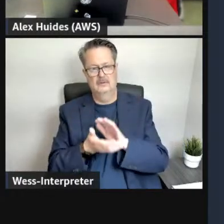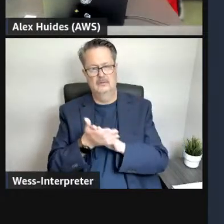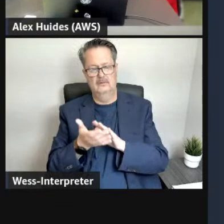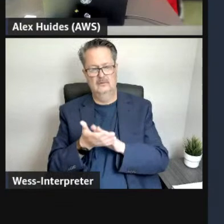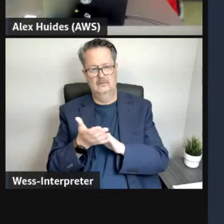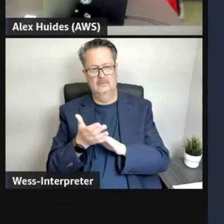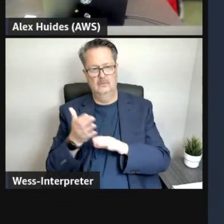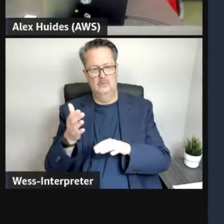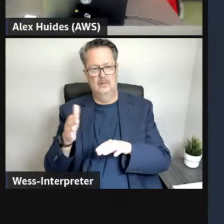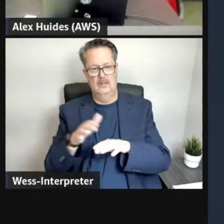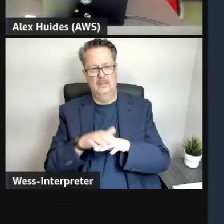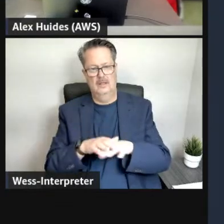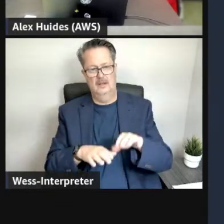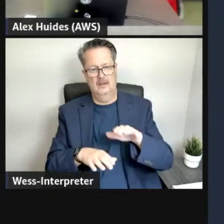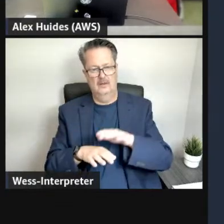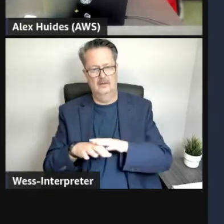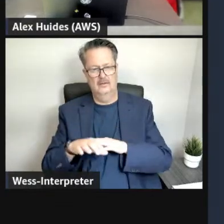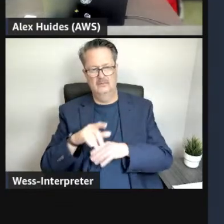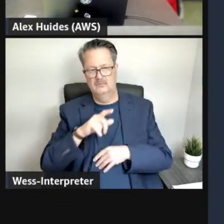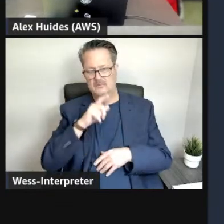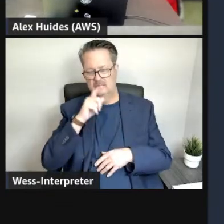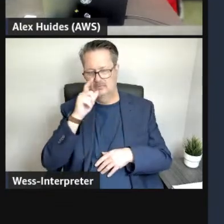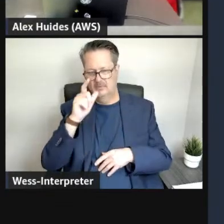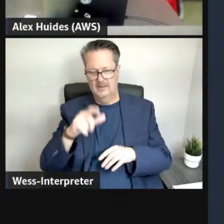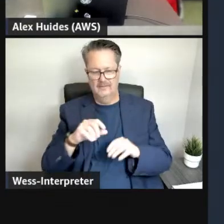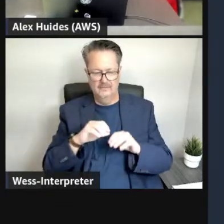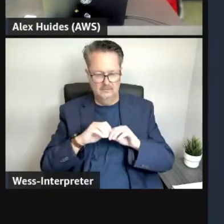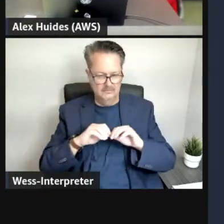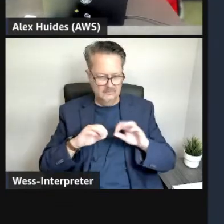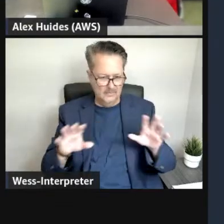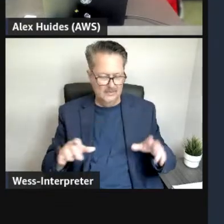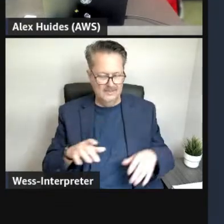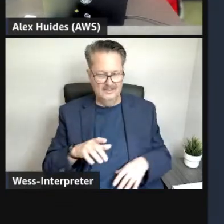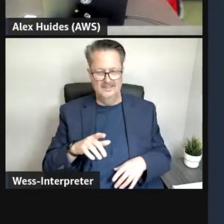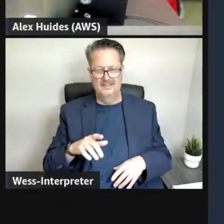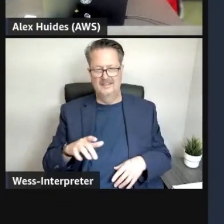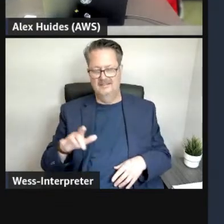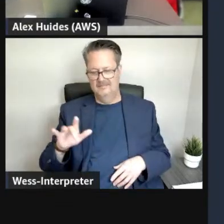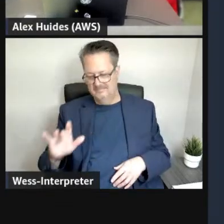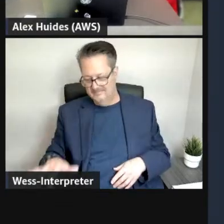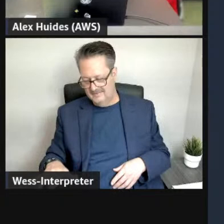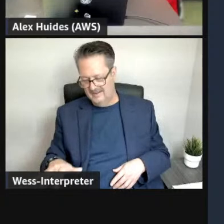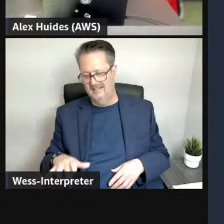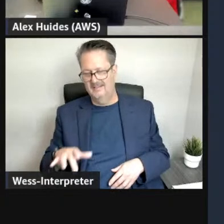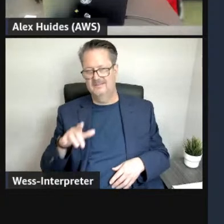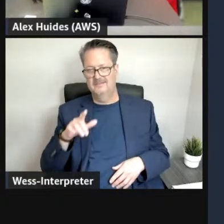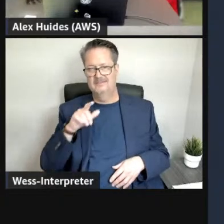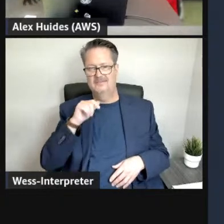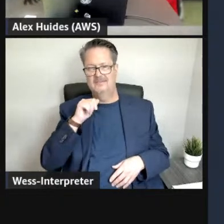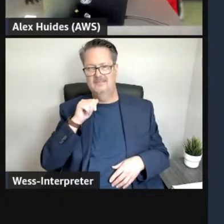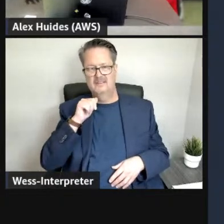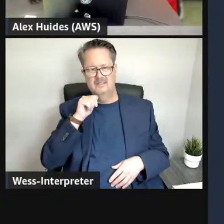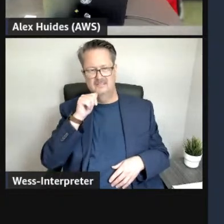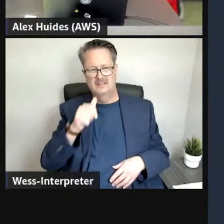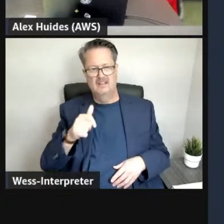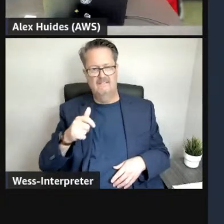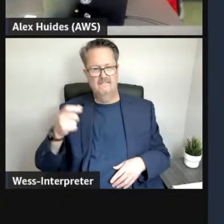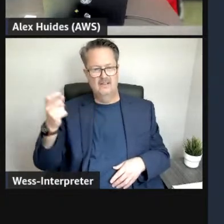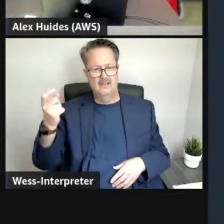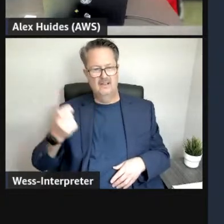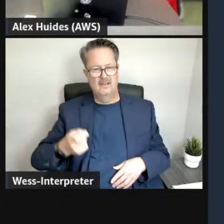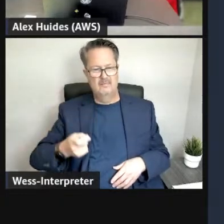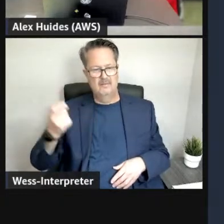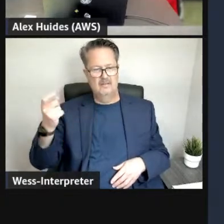and so that you don't have to deploy them manually or update the routing configurations. This would be very bothersome. This is